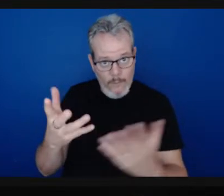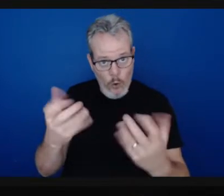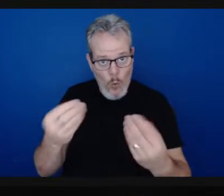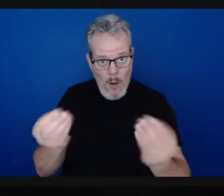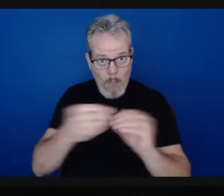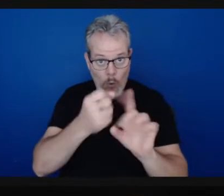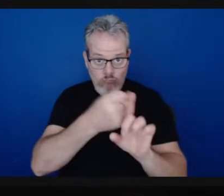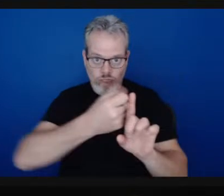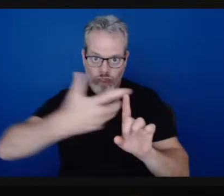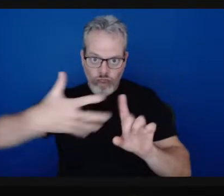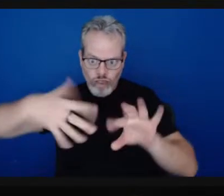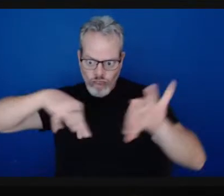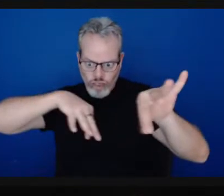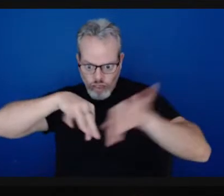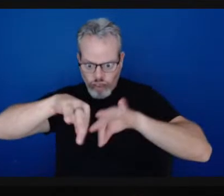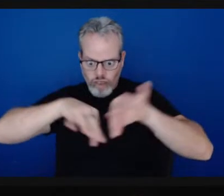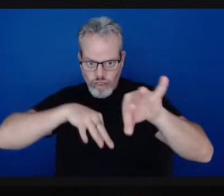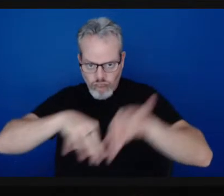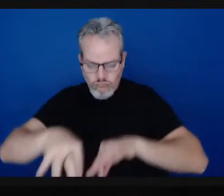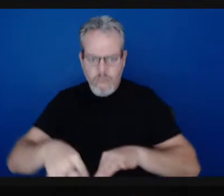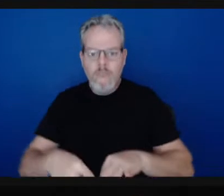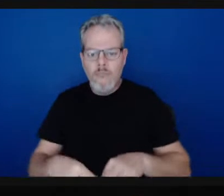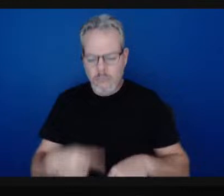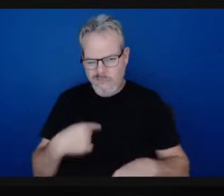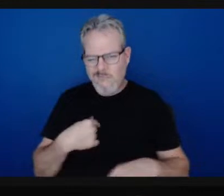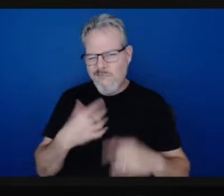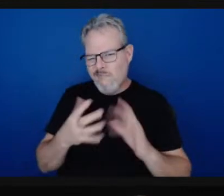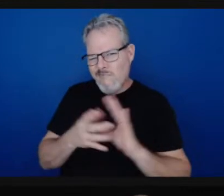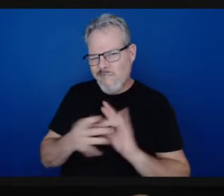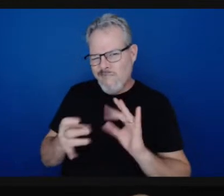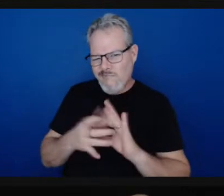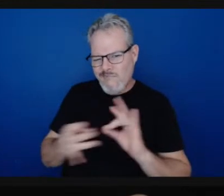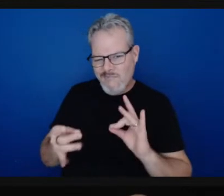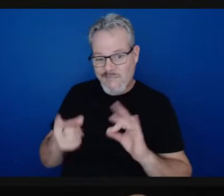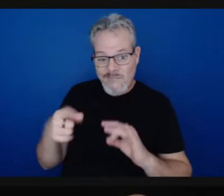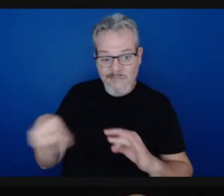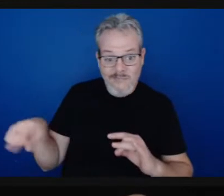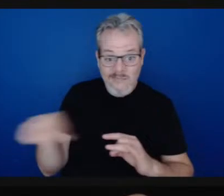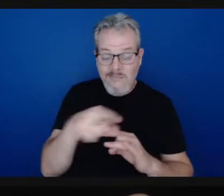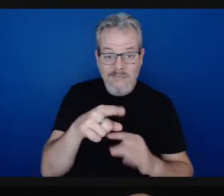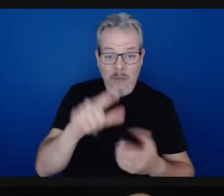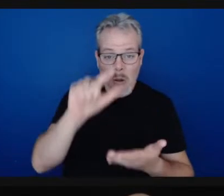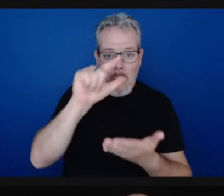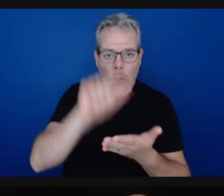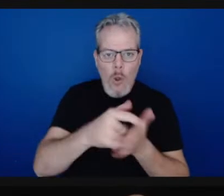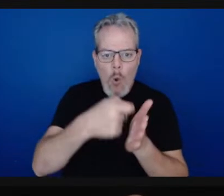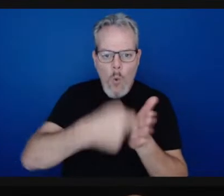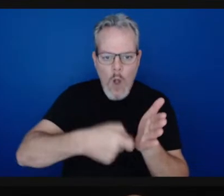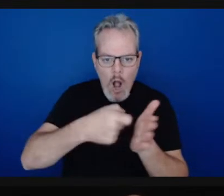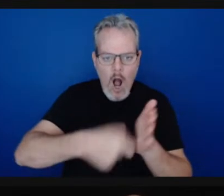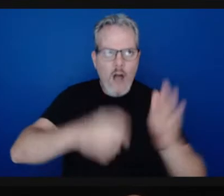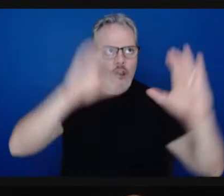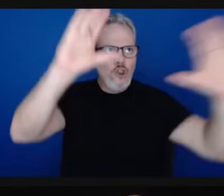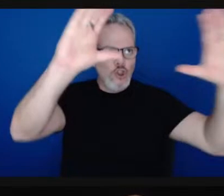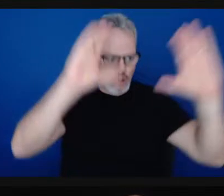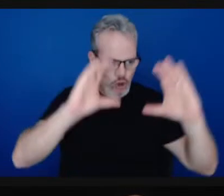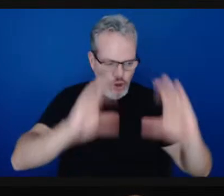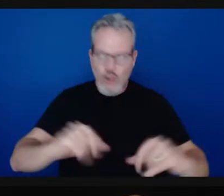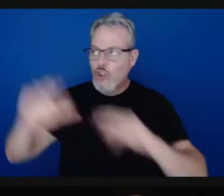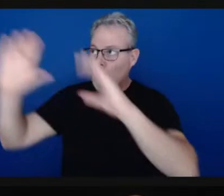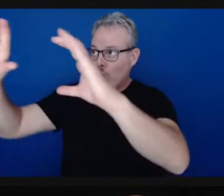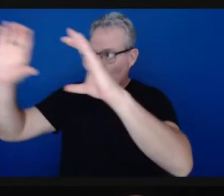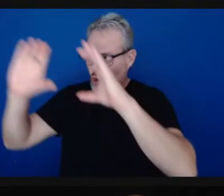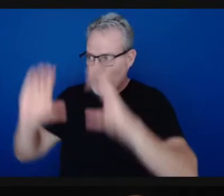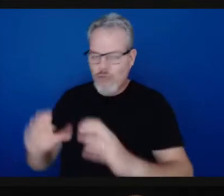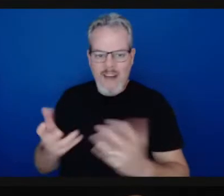every little thing, but I mentioned some of this already. The no-cost things, moving the heavy stuff down, moving heavy things that can